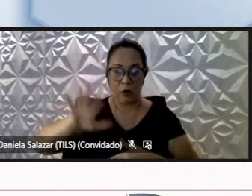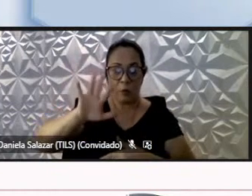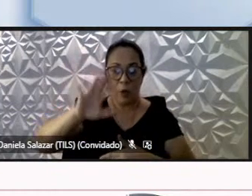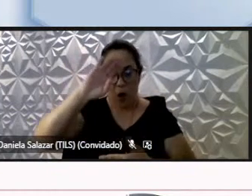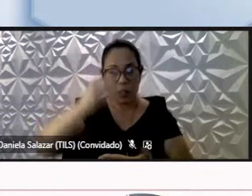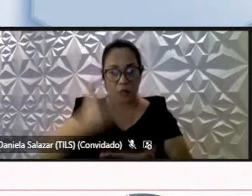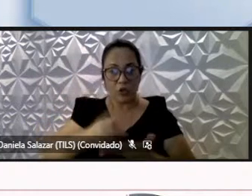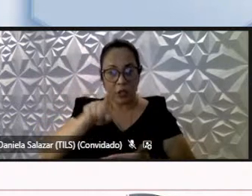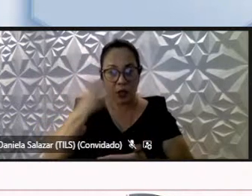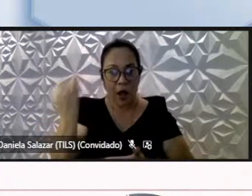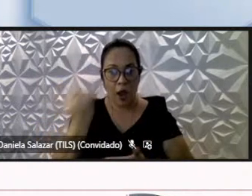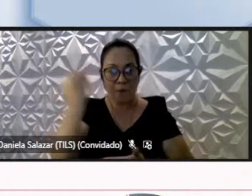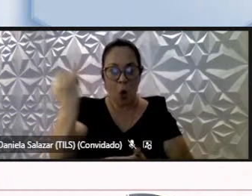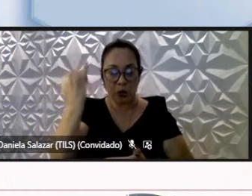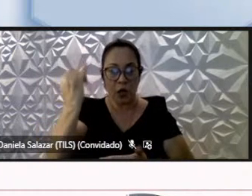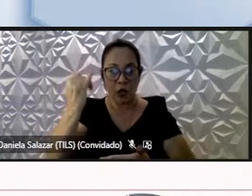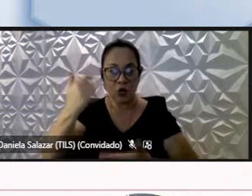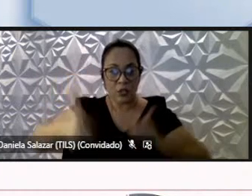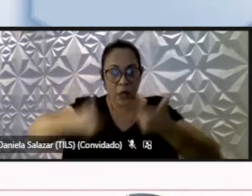restaurativa.